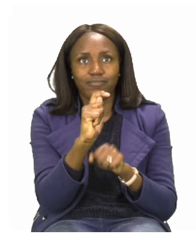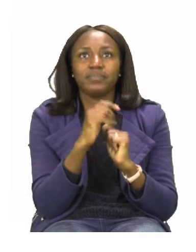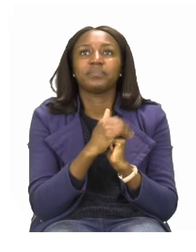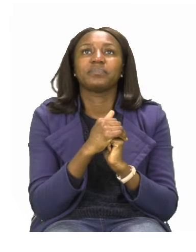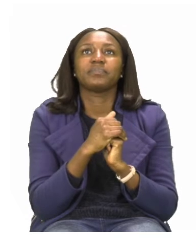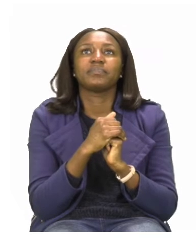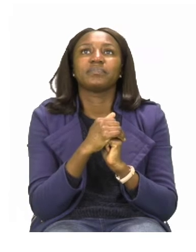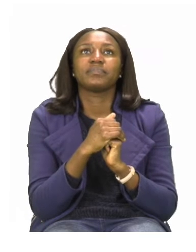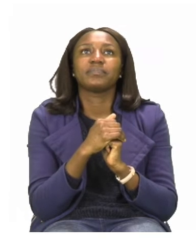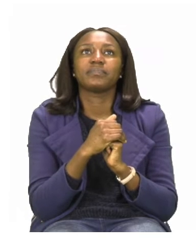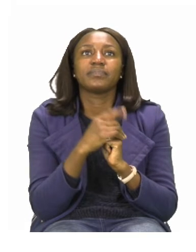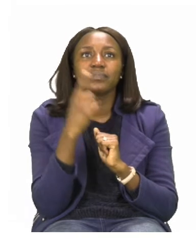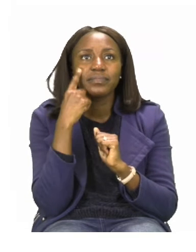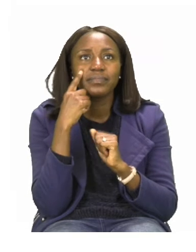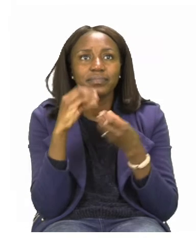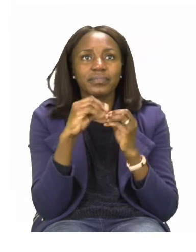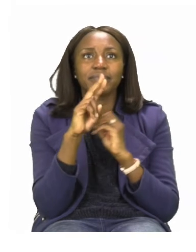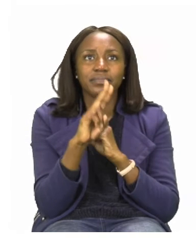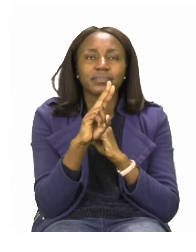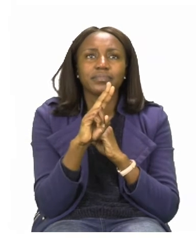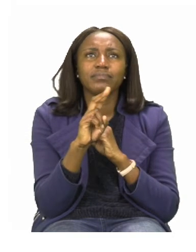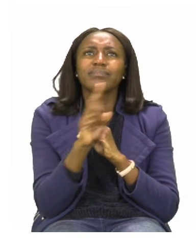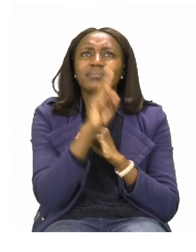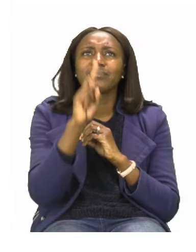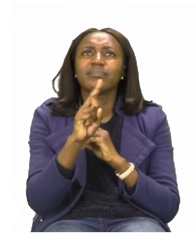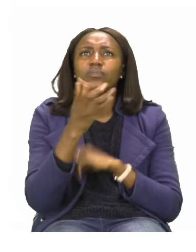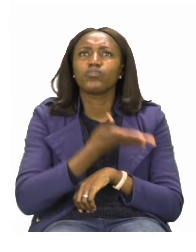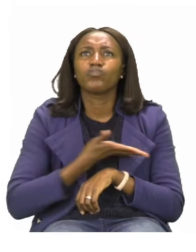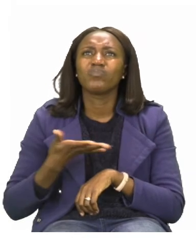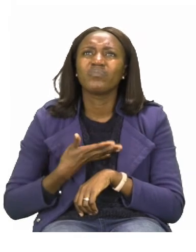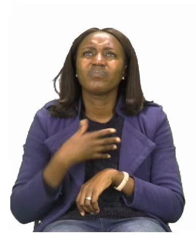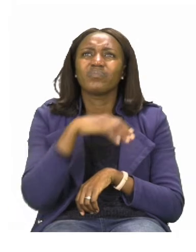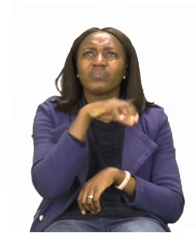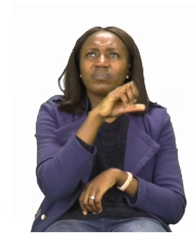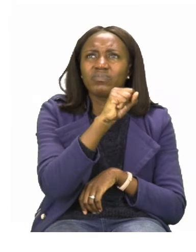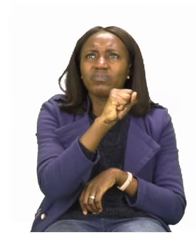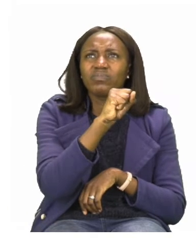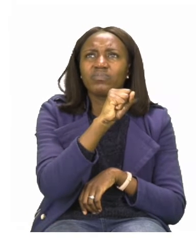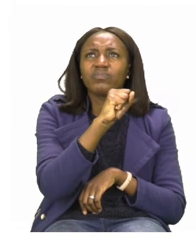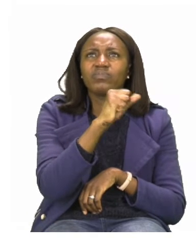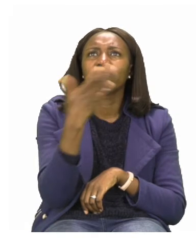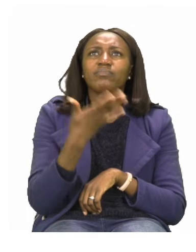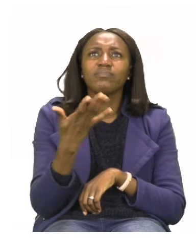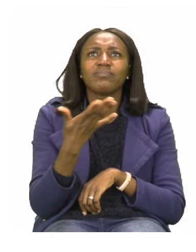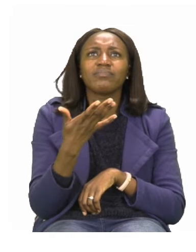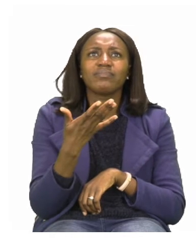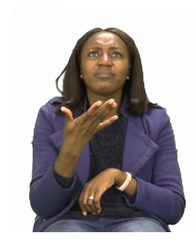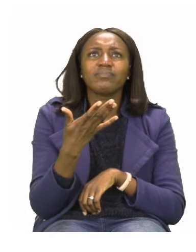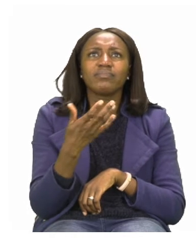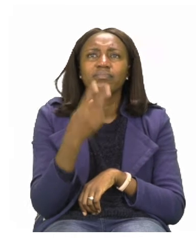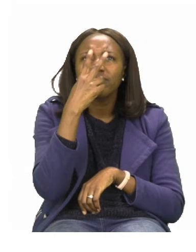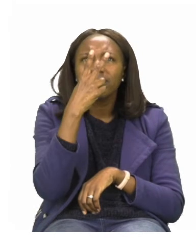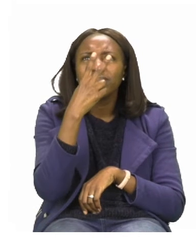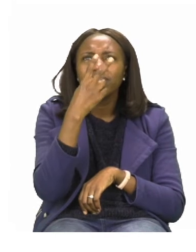Then, now let's do number 2. Where is Susan? So, let's try and